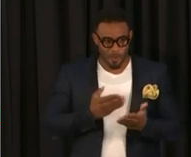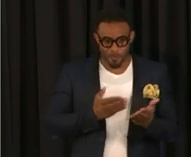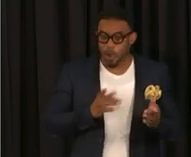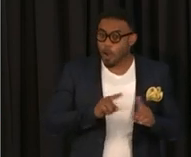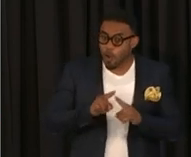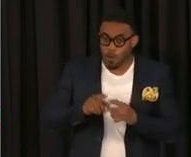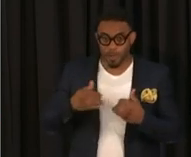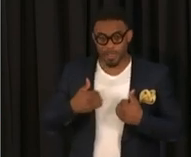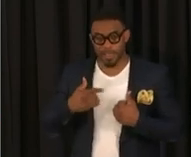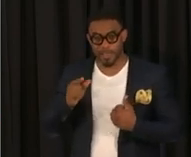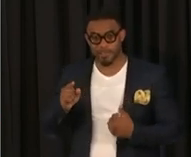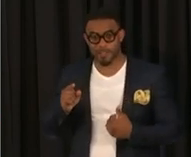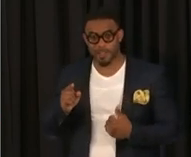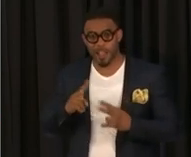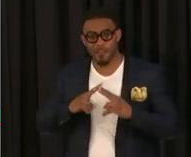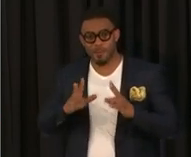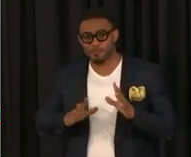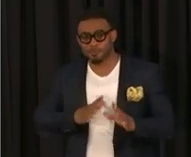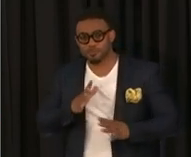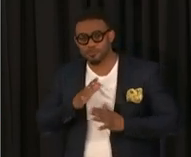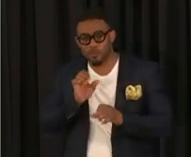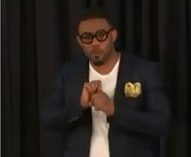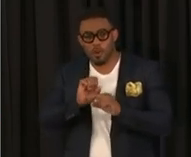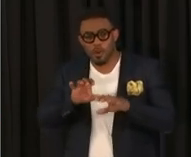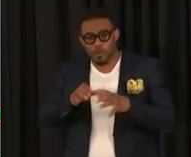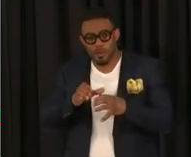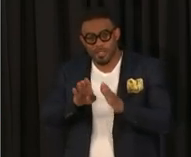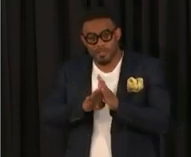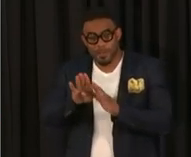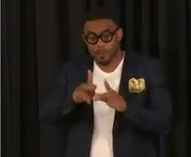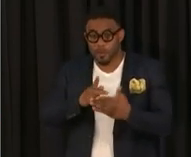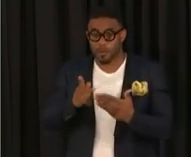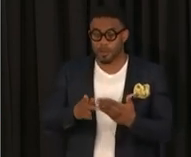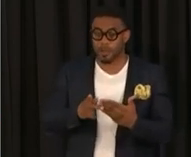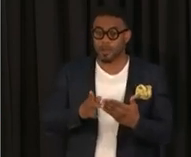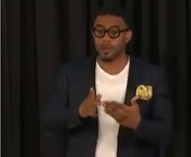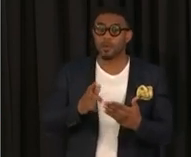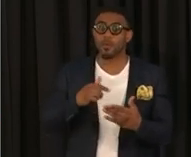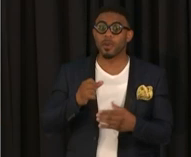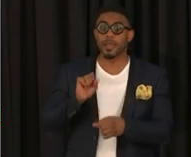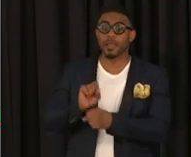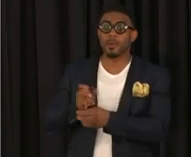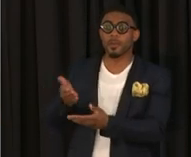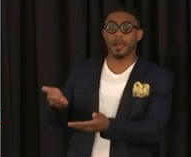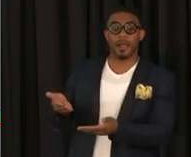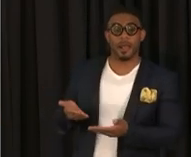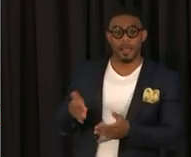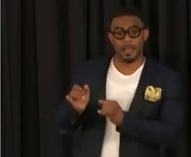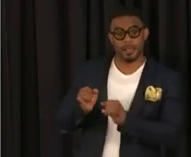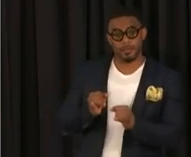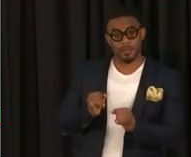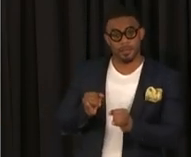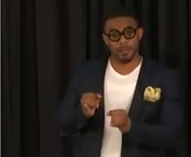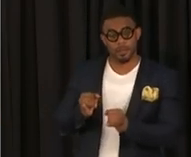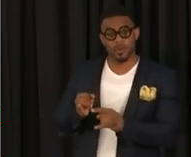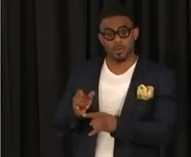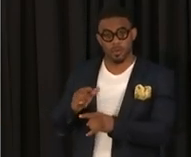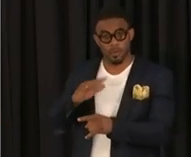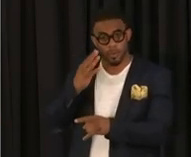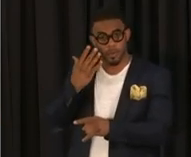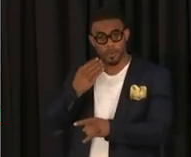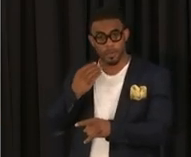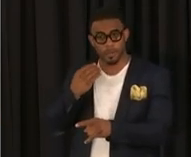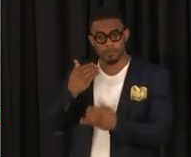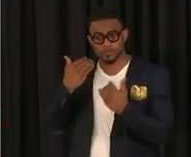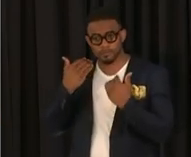offices. We also have a very robust workforce development program where we employ individuals who